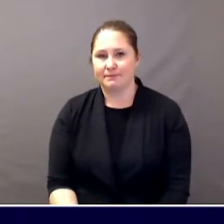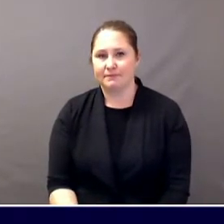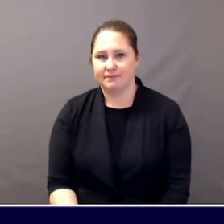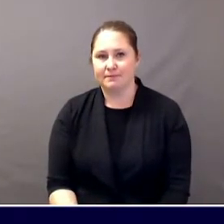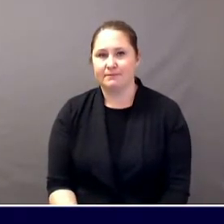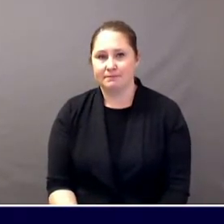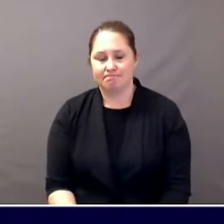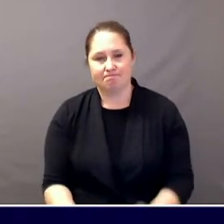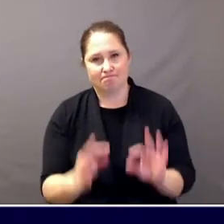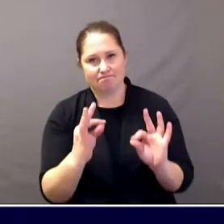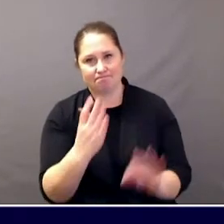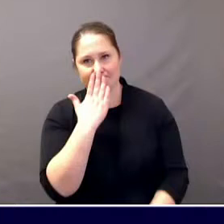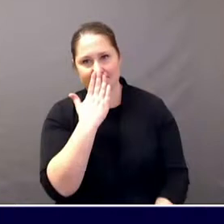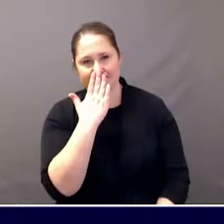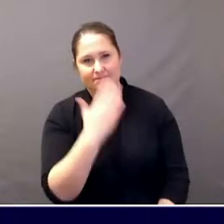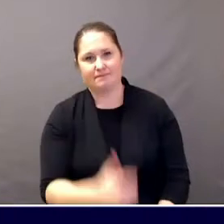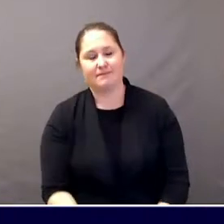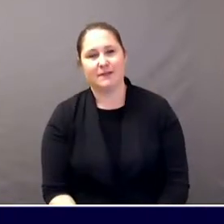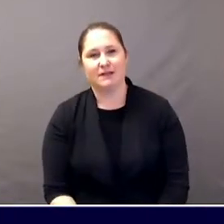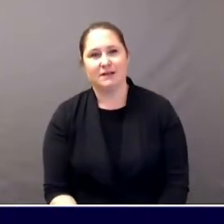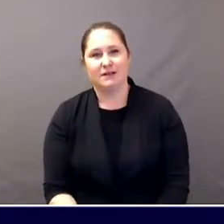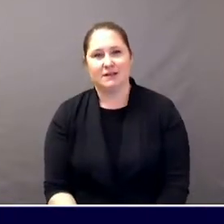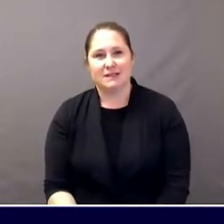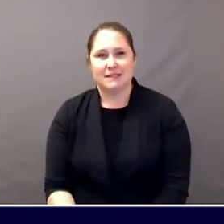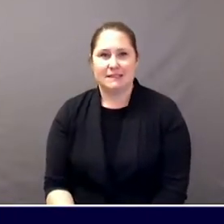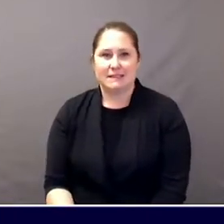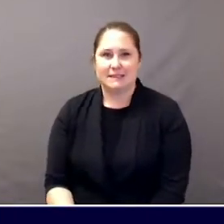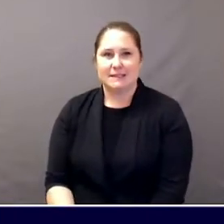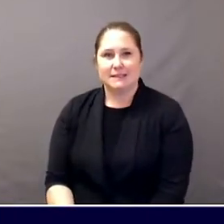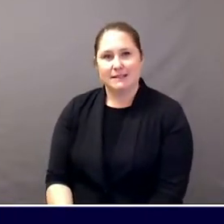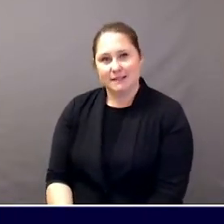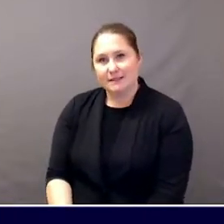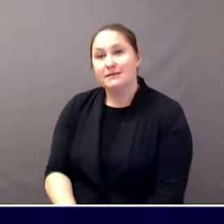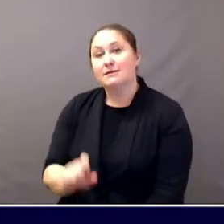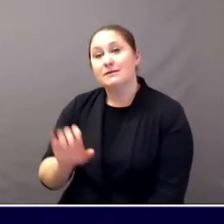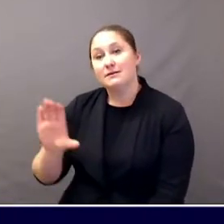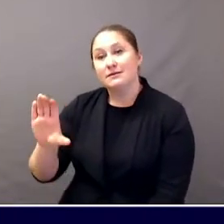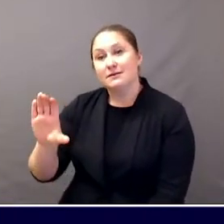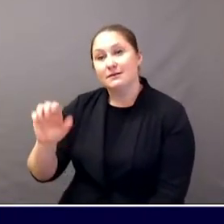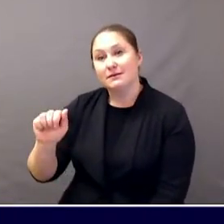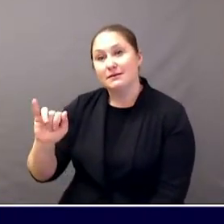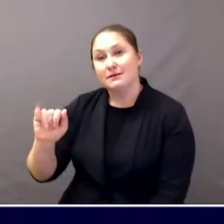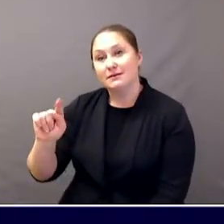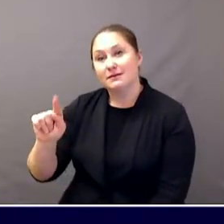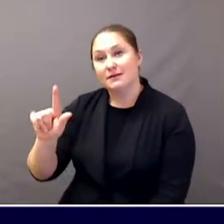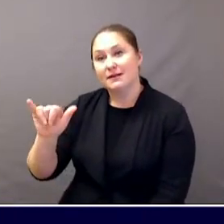Great, thank you. Thanks, Allison. I'm going to go over to Caitlin Andrews next.